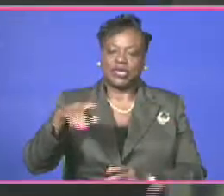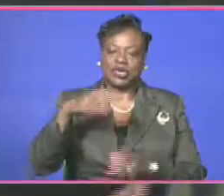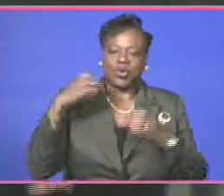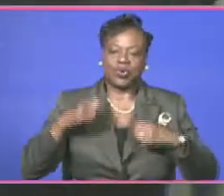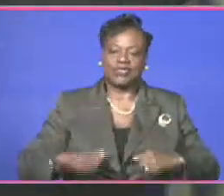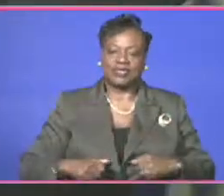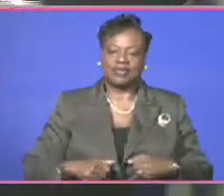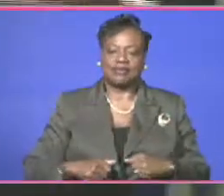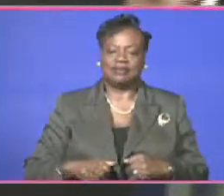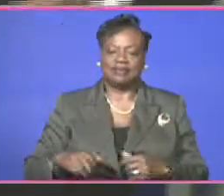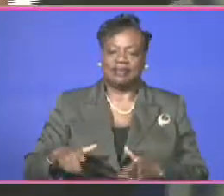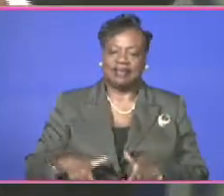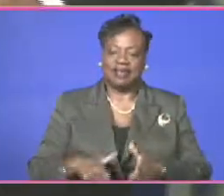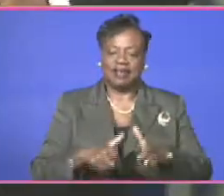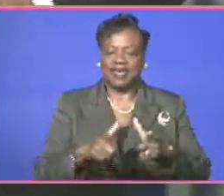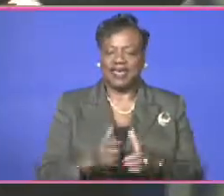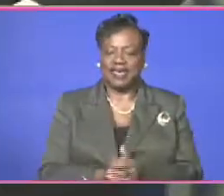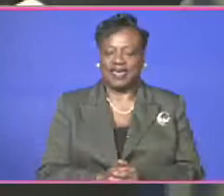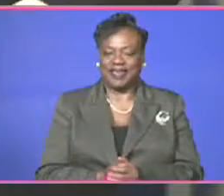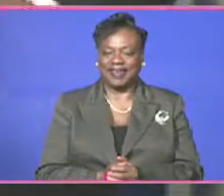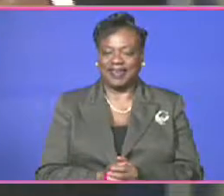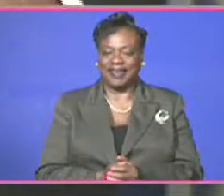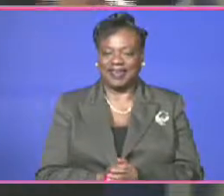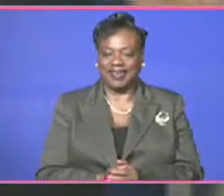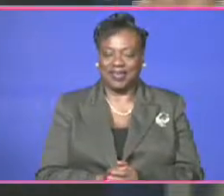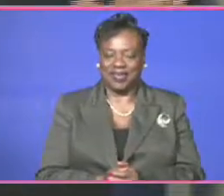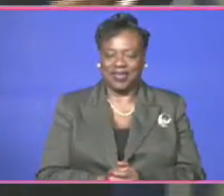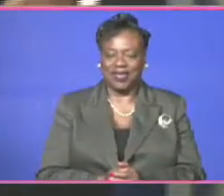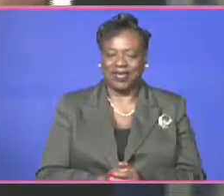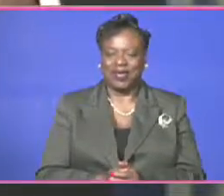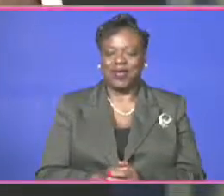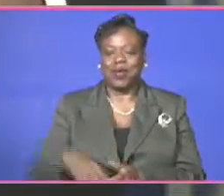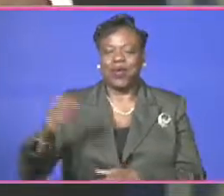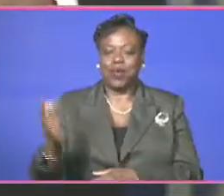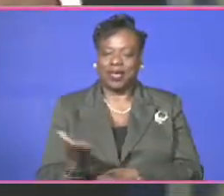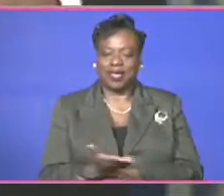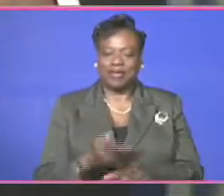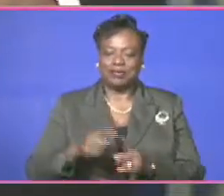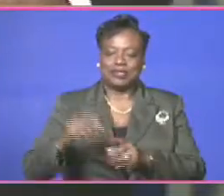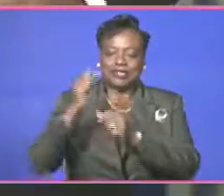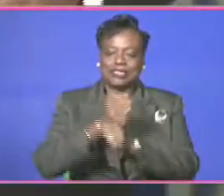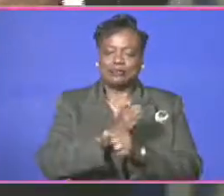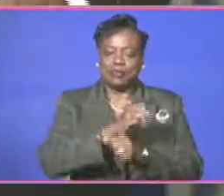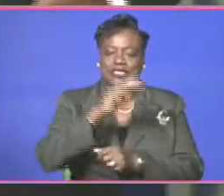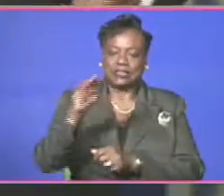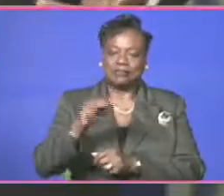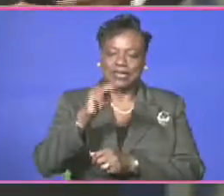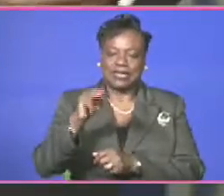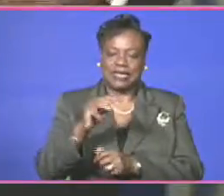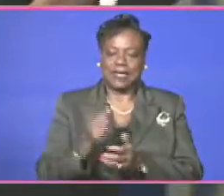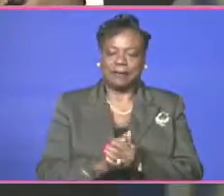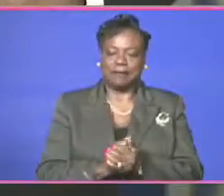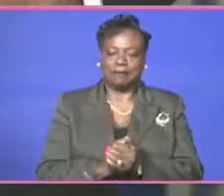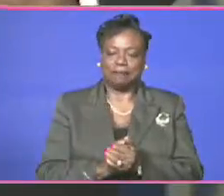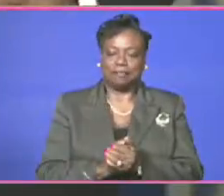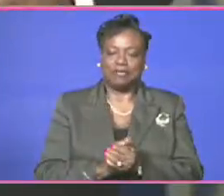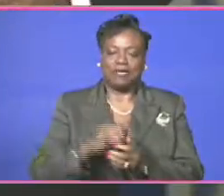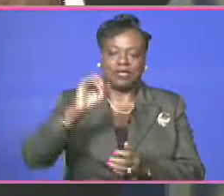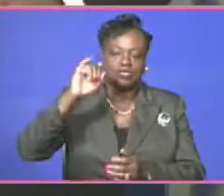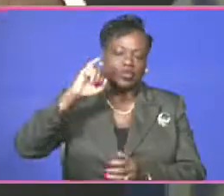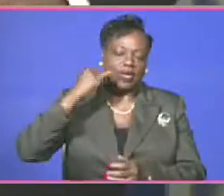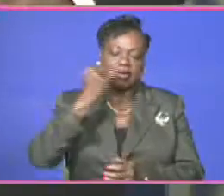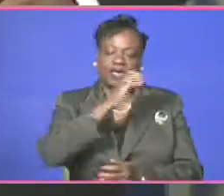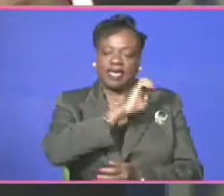us. Pigtail Alley connection here. Welcome to Sports Monday. Collegiate swimmer Joanna Evans turned in a couple of